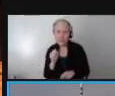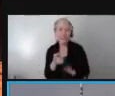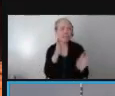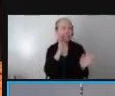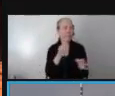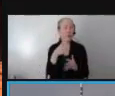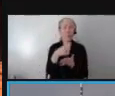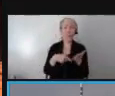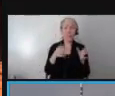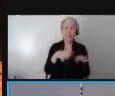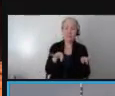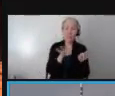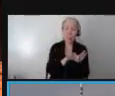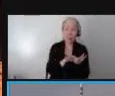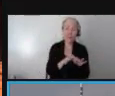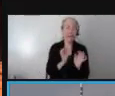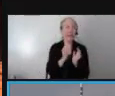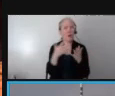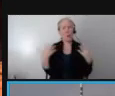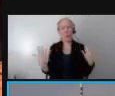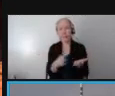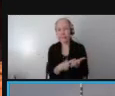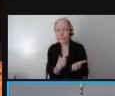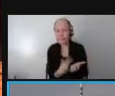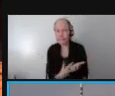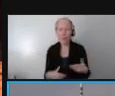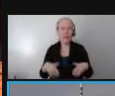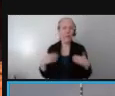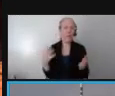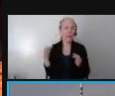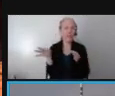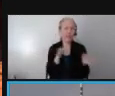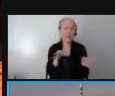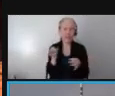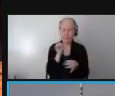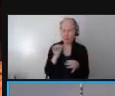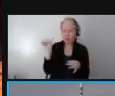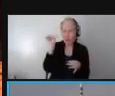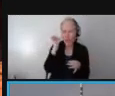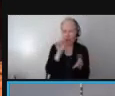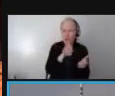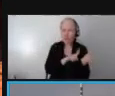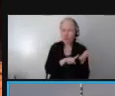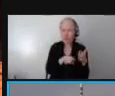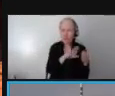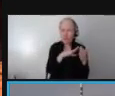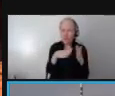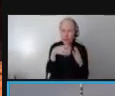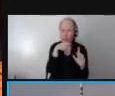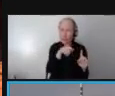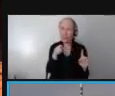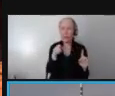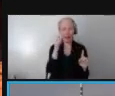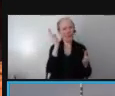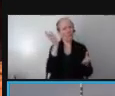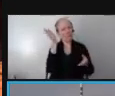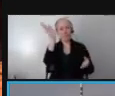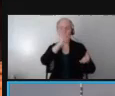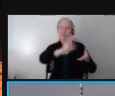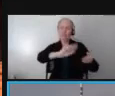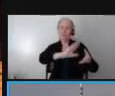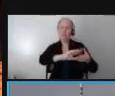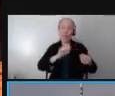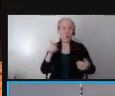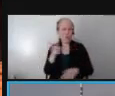describe. And yesterday, as Dr. Allen mentioned, you heard a lot from the research community. They really did a fantastic job.